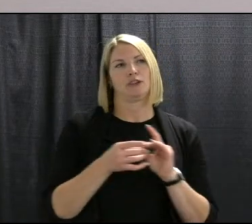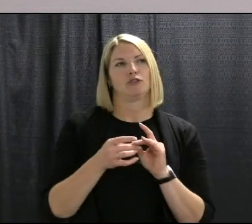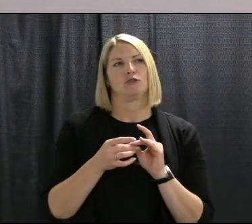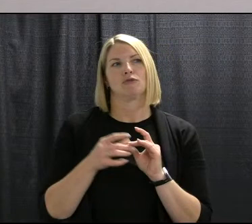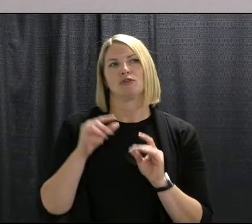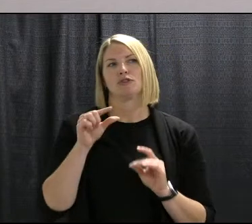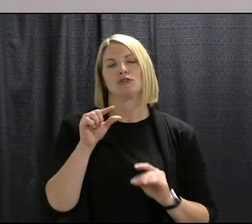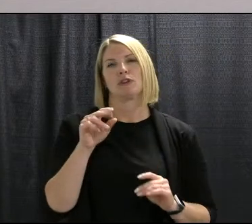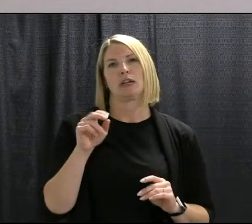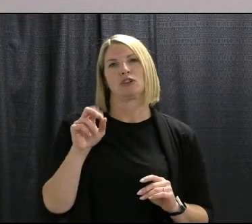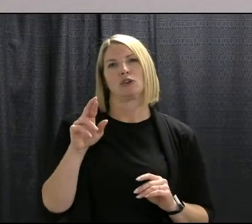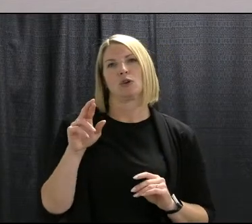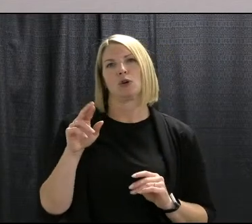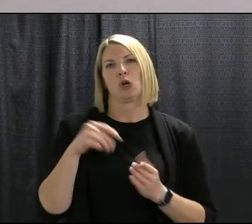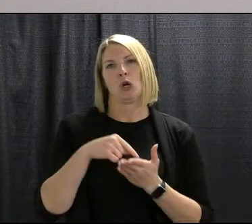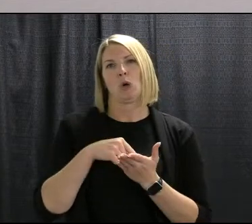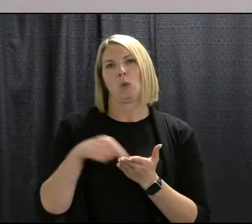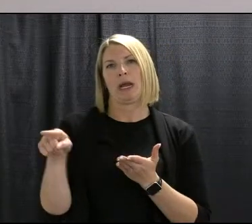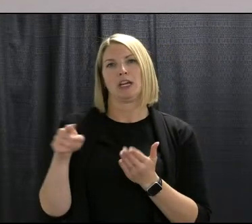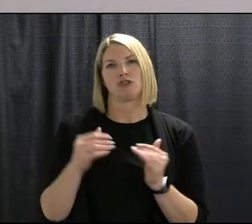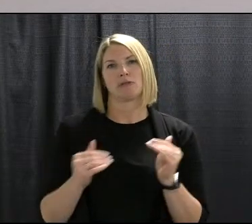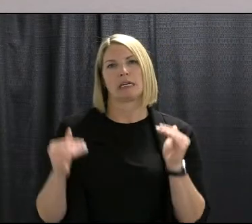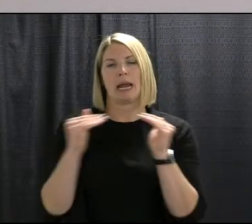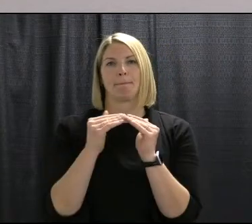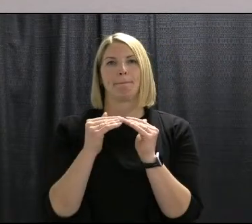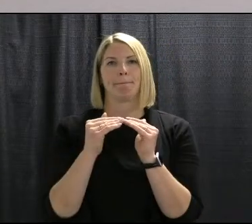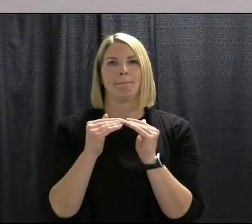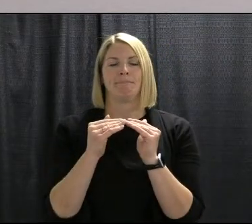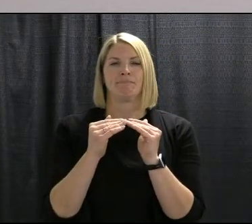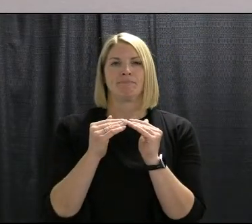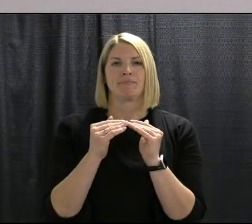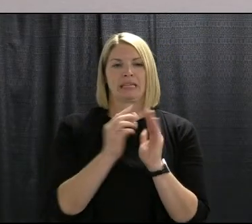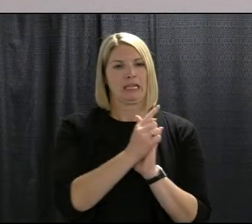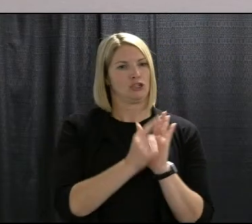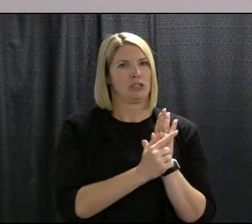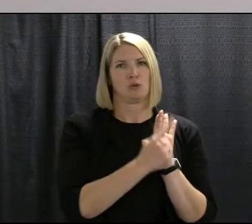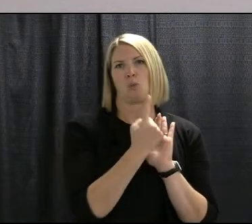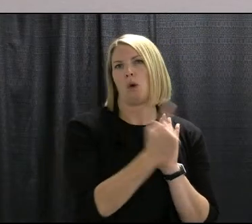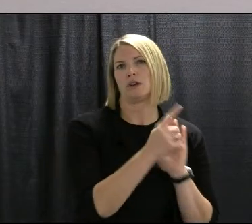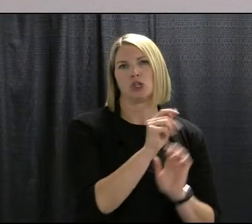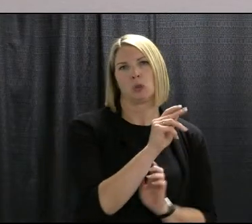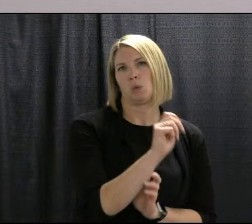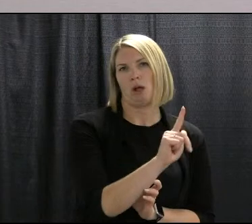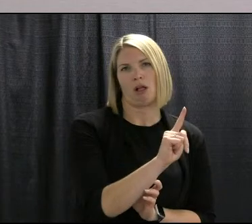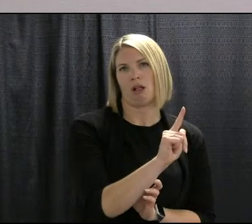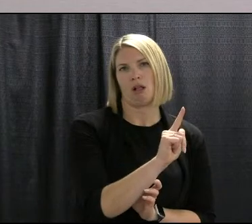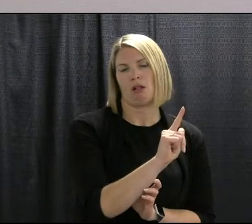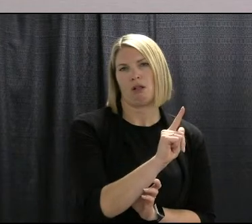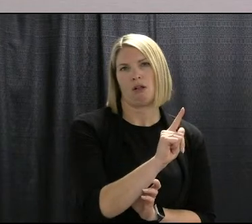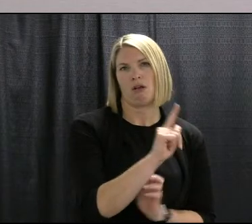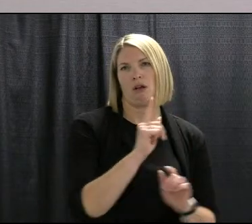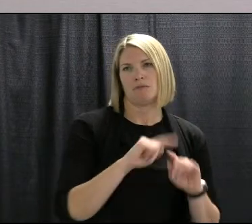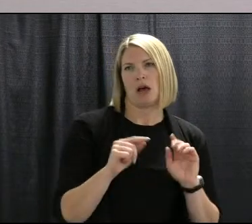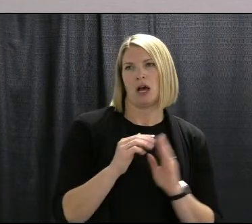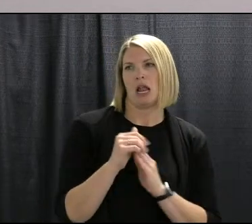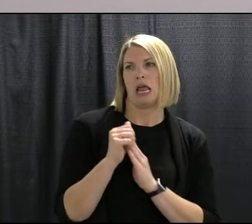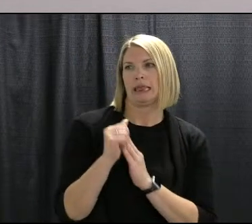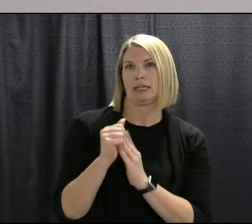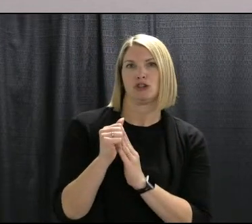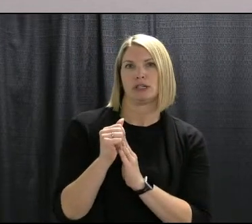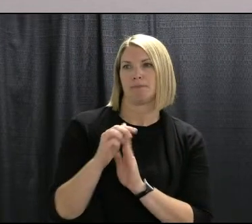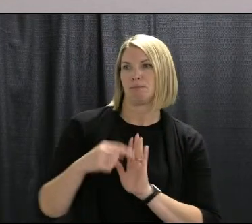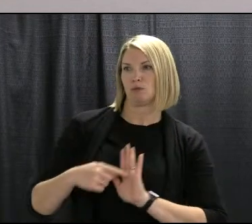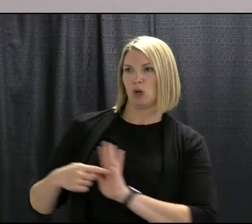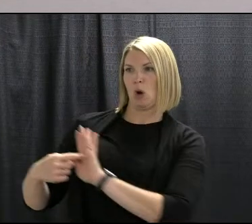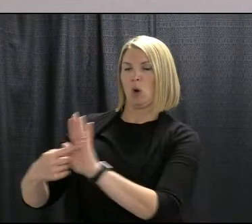we want to be realistic here. It's one tool in the toolbox, but it makes a difference with leadership. Promotion of having women and gender diverse